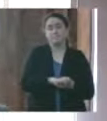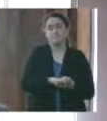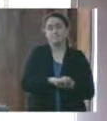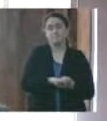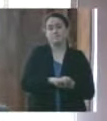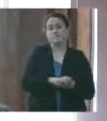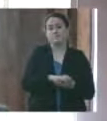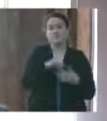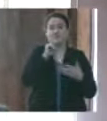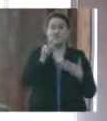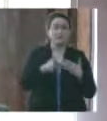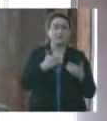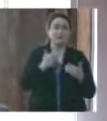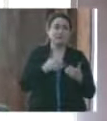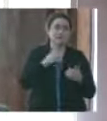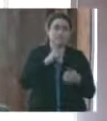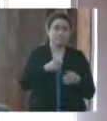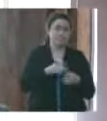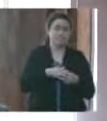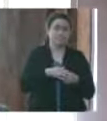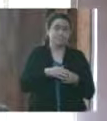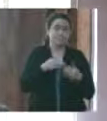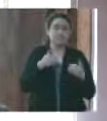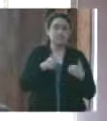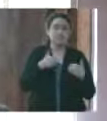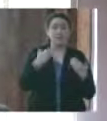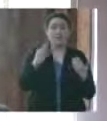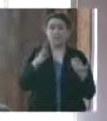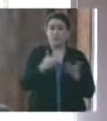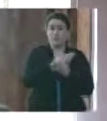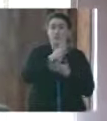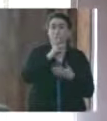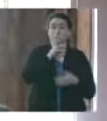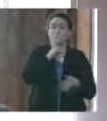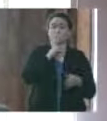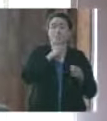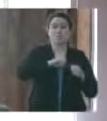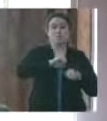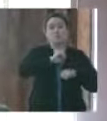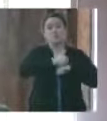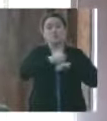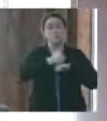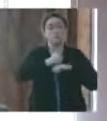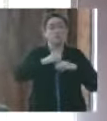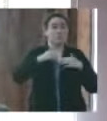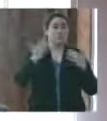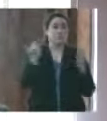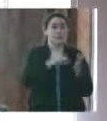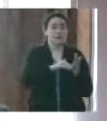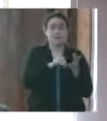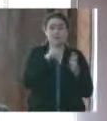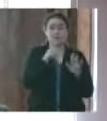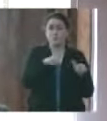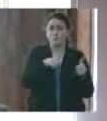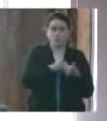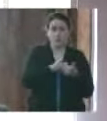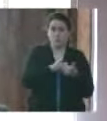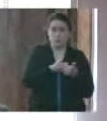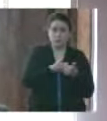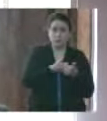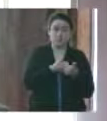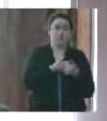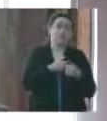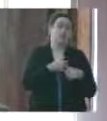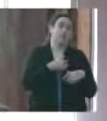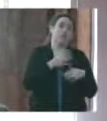It's not easy. Restoring fresh water flows is not a child's game. People think in terms of school children planting forests. That's not